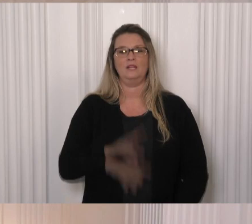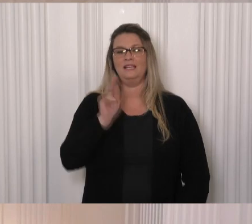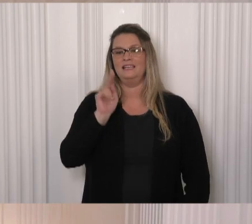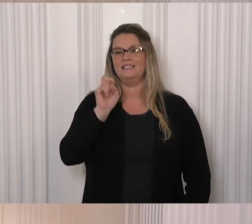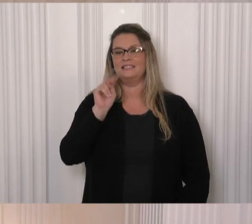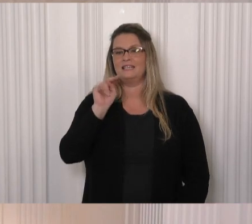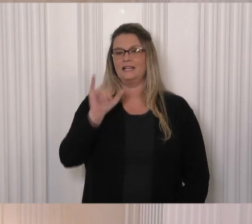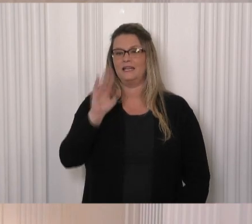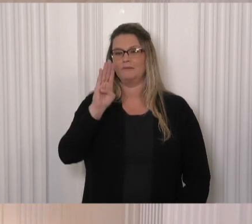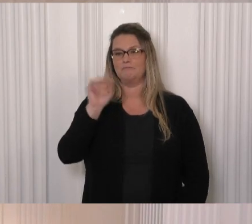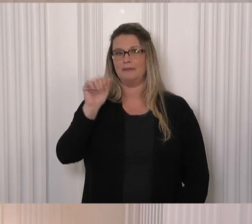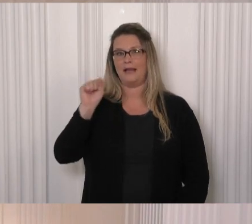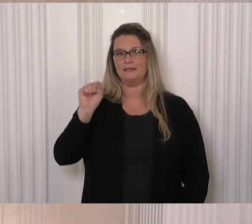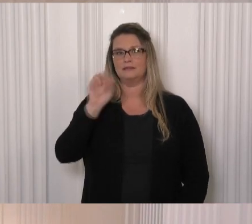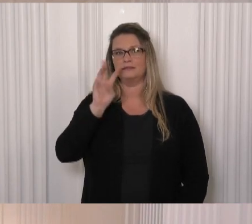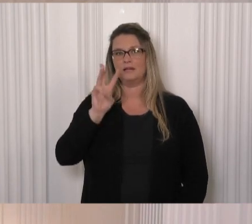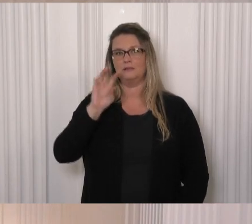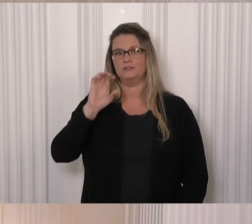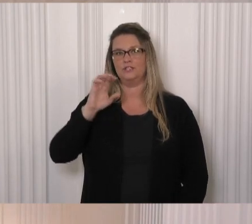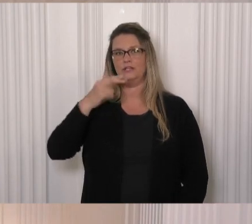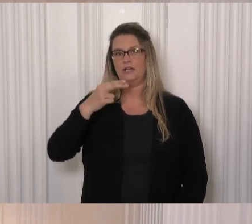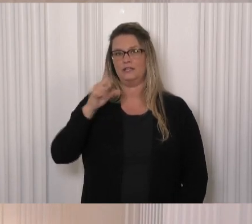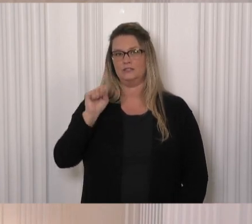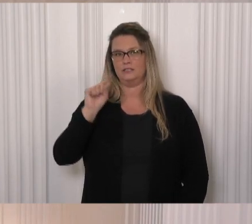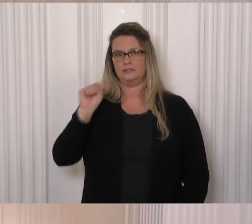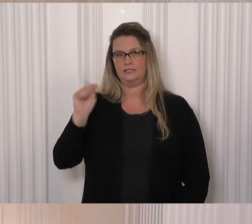Bass with WCHS.